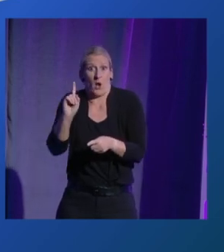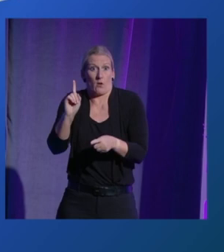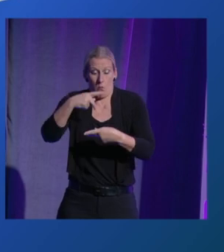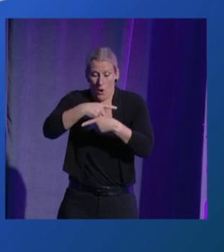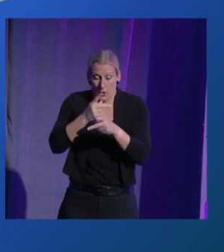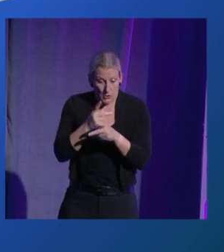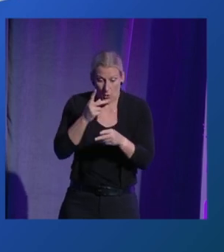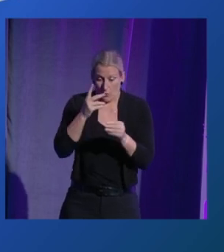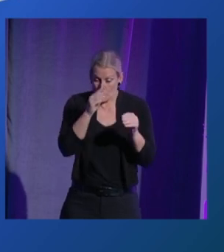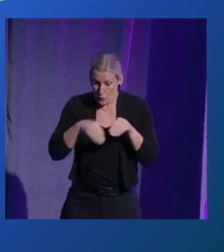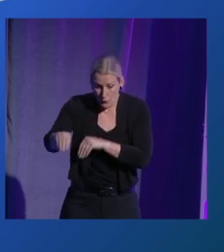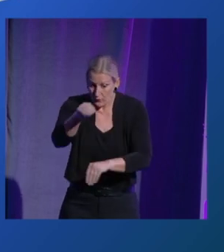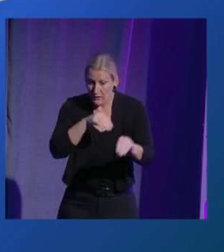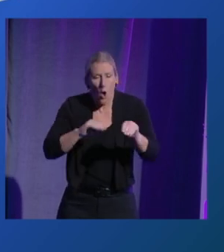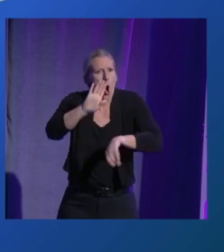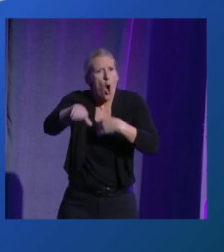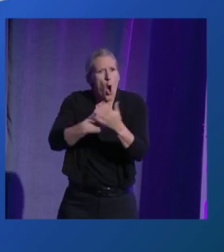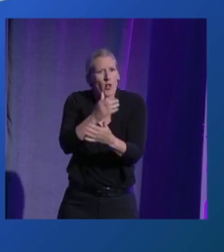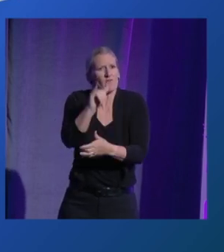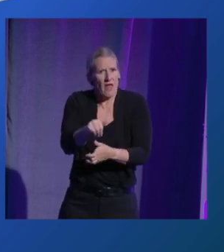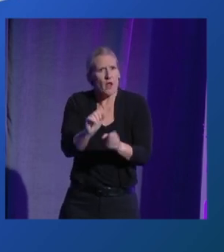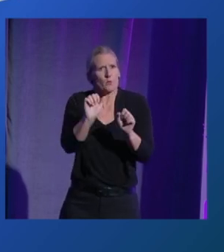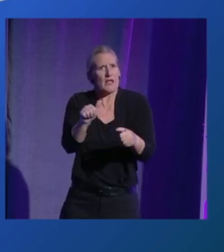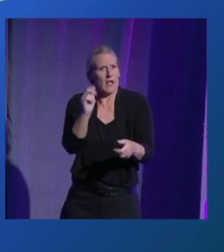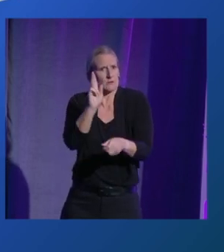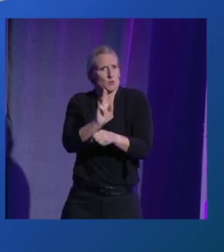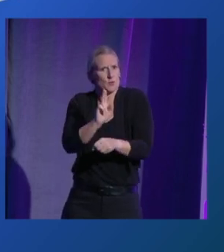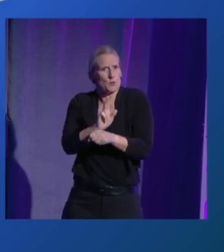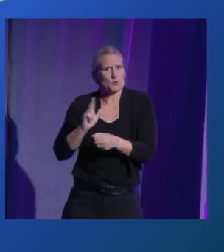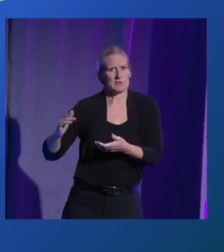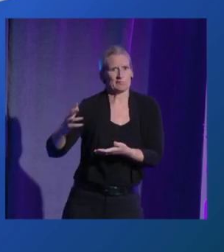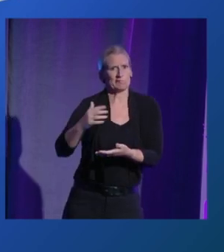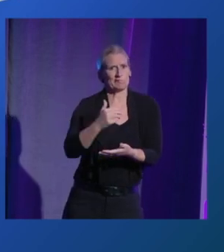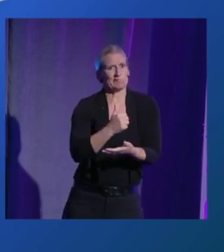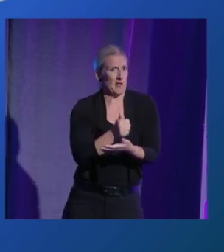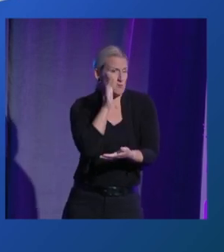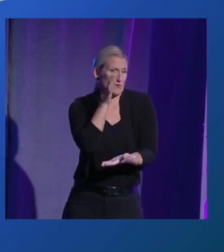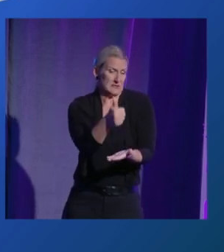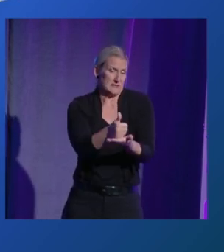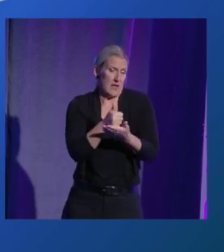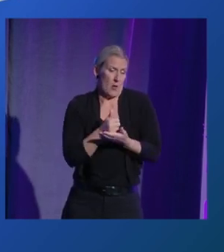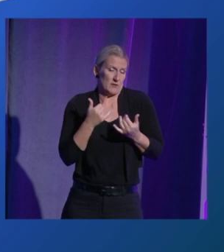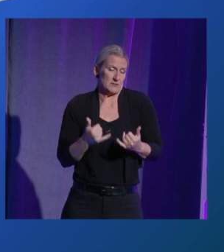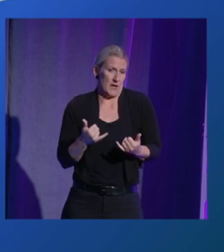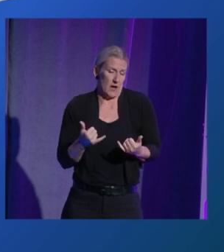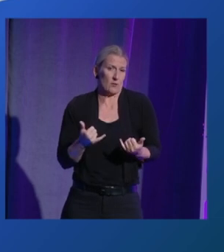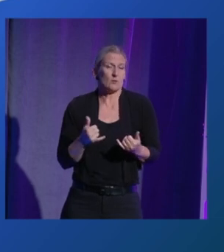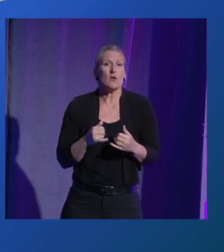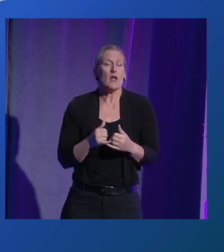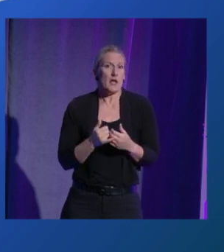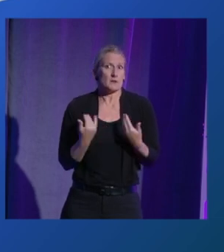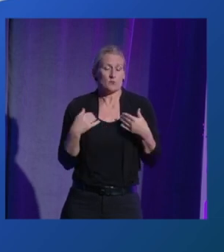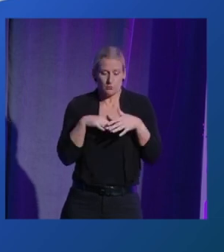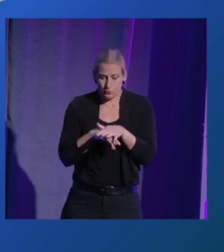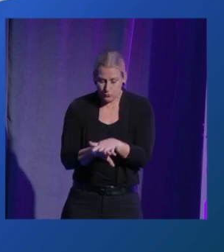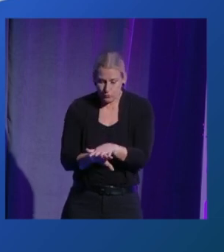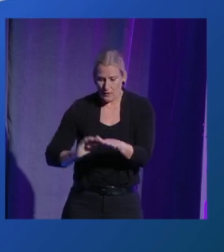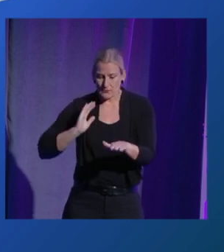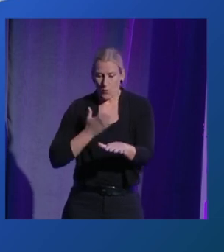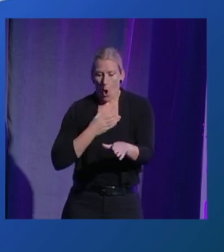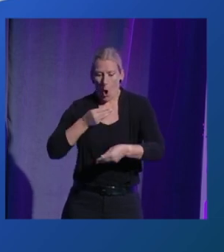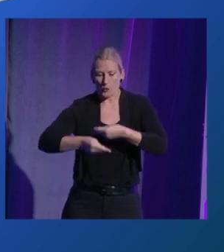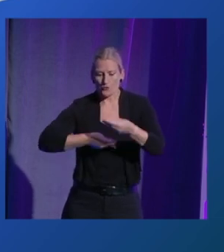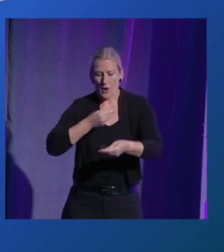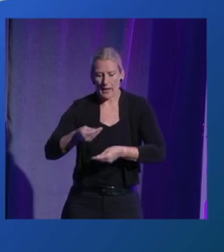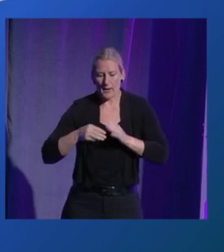what sort of quantities all of that info is is getting collected in in many different ways now and assimilate it into our trading models